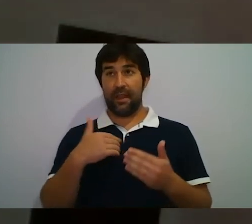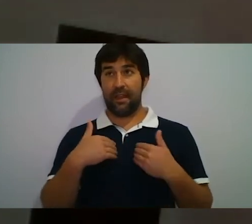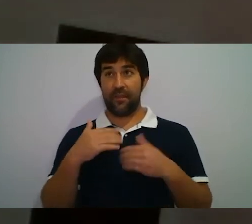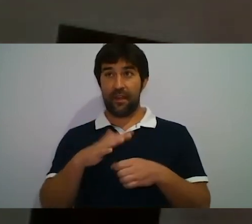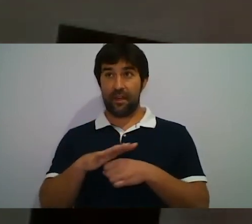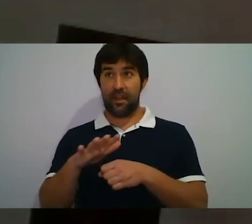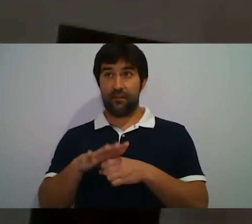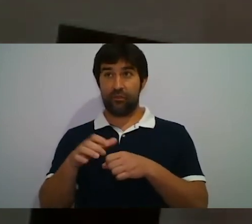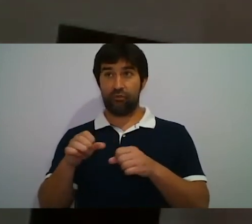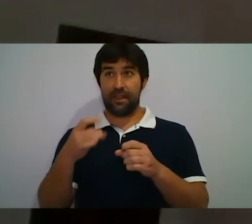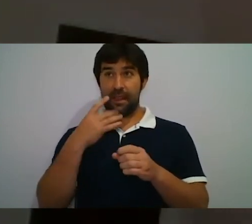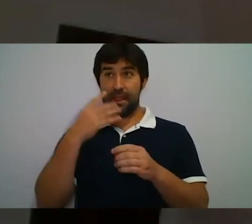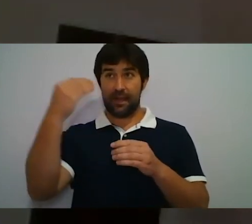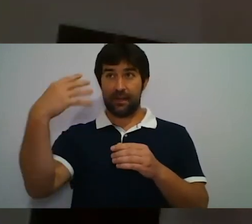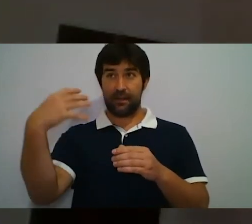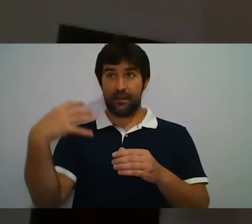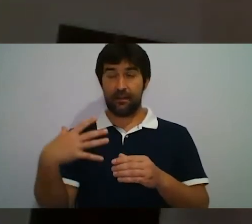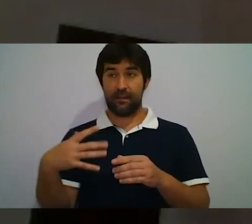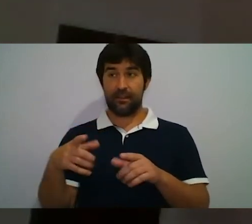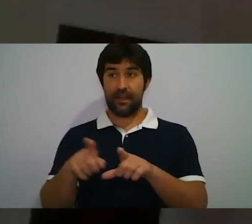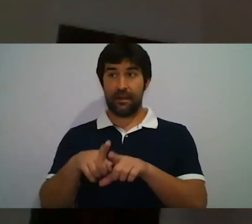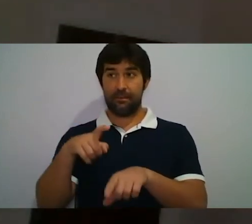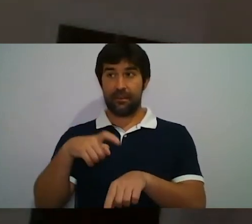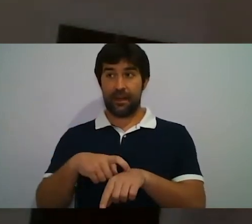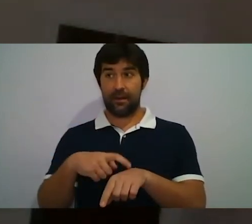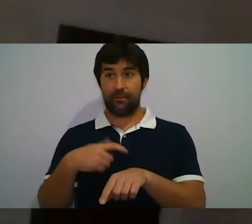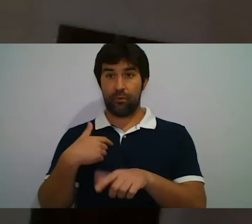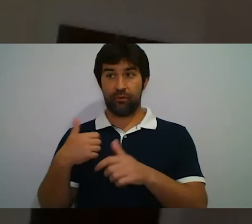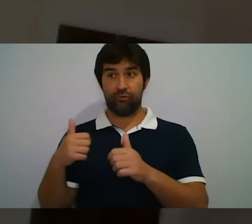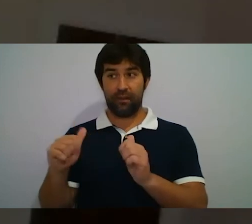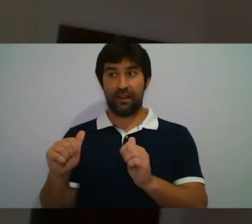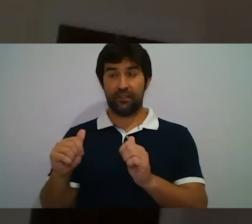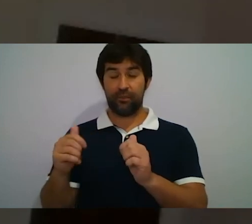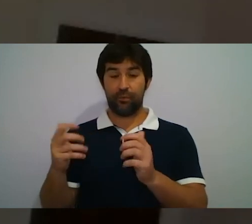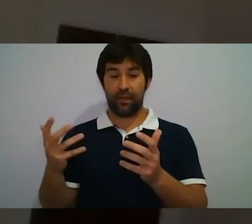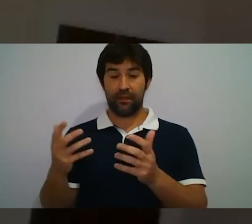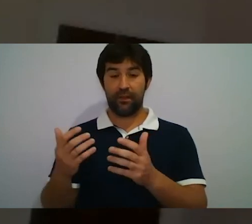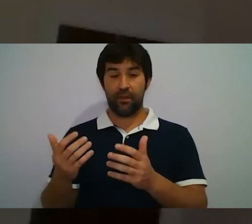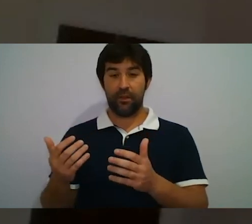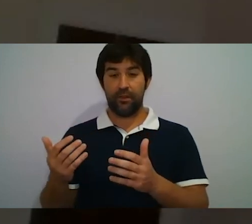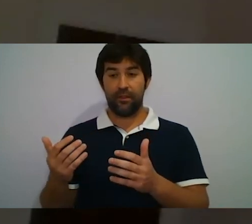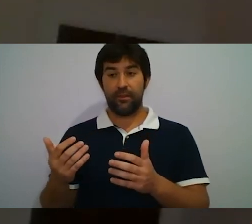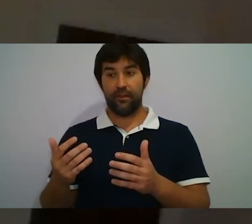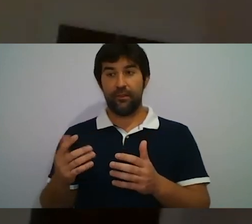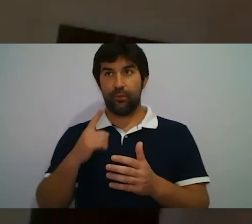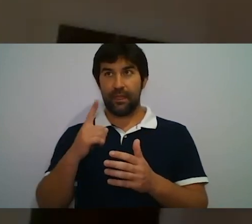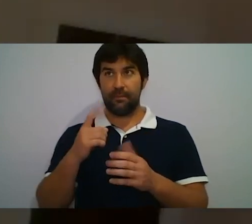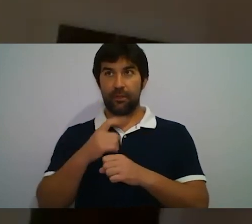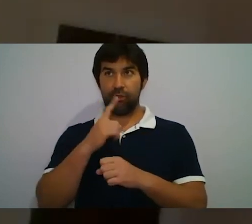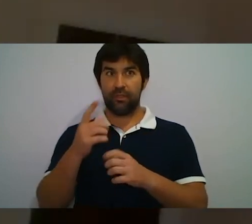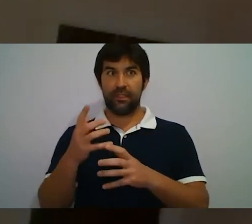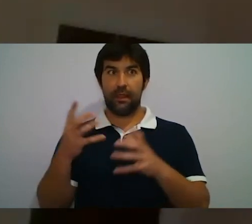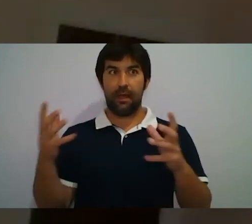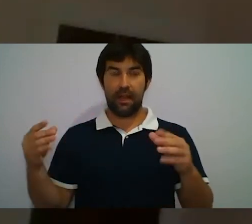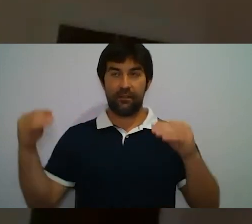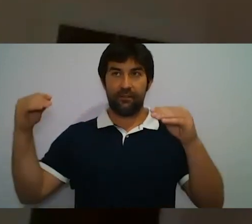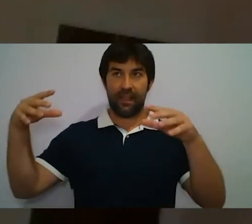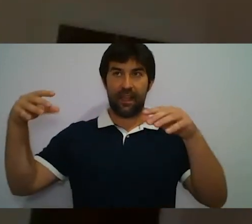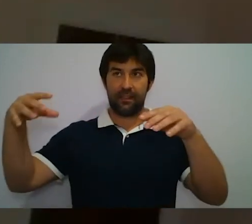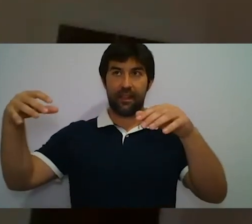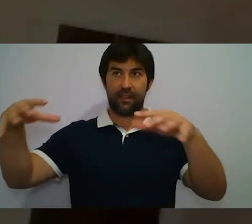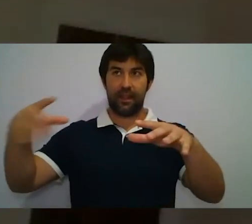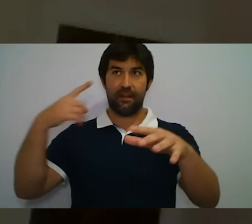signals are a lot pricier than I think a lot of people expect them to be, in part due to those, the difficulty of building in a dense urban environment,